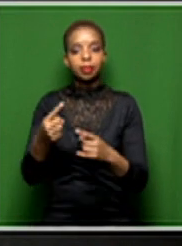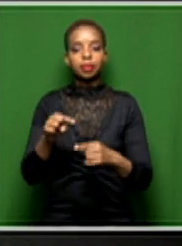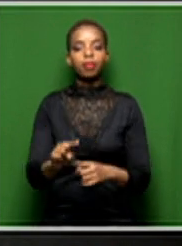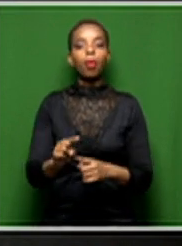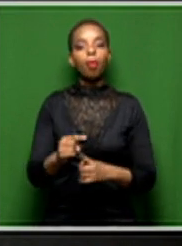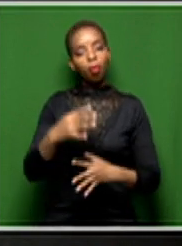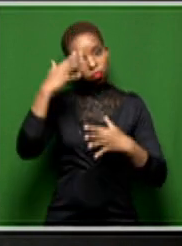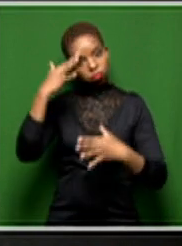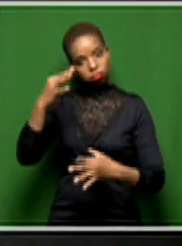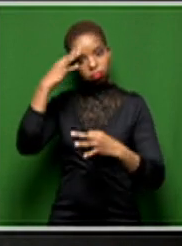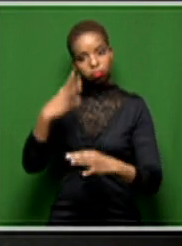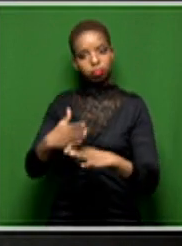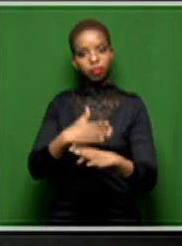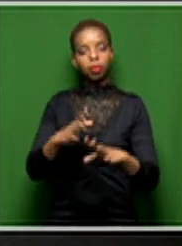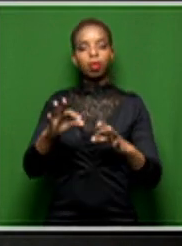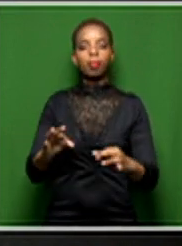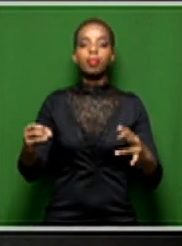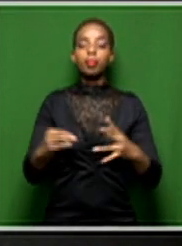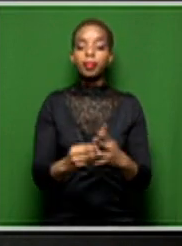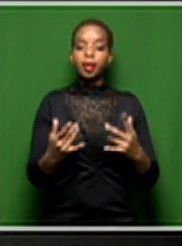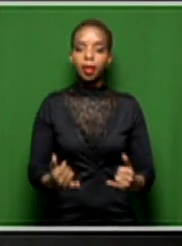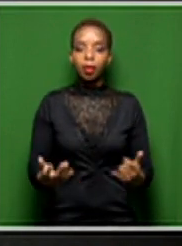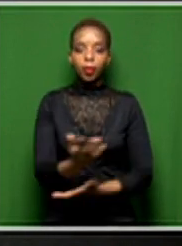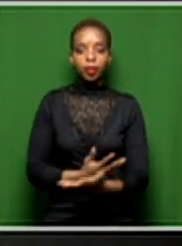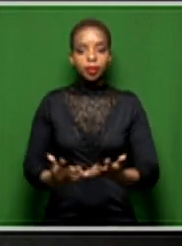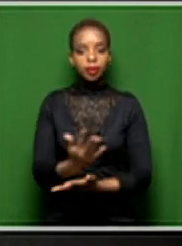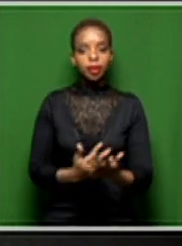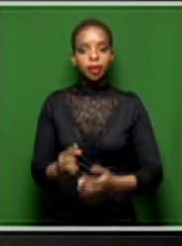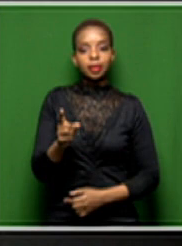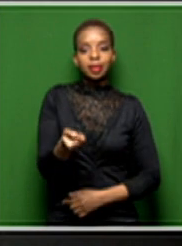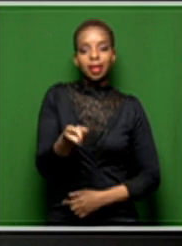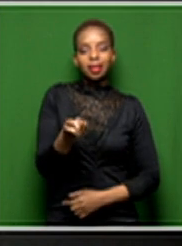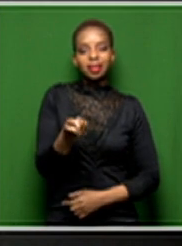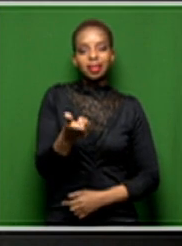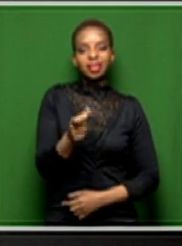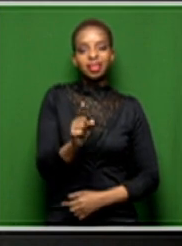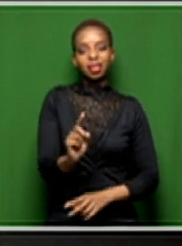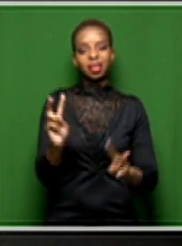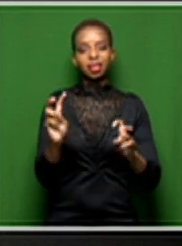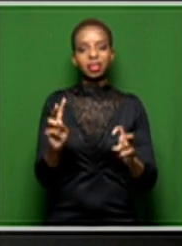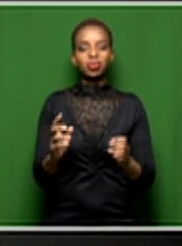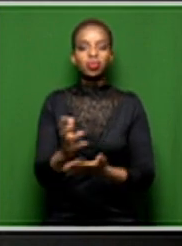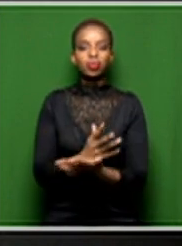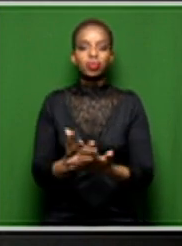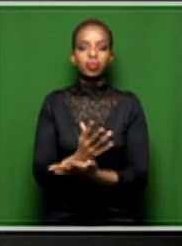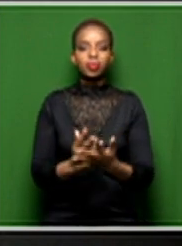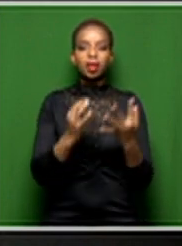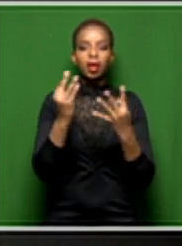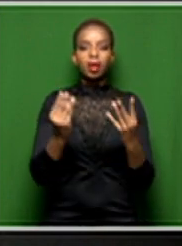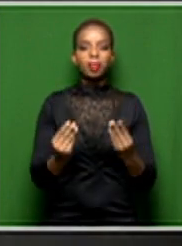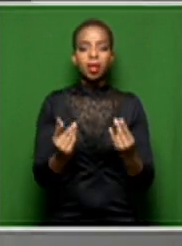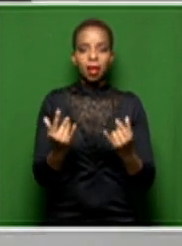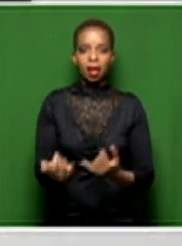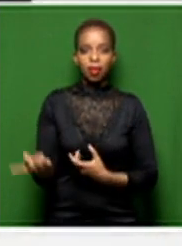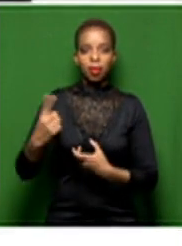a matrimonial obligation. Now, to help us discuss this rarely spoken-of subject of money and nuptials, let's rope in